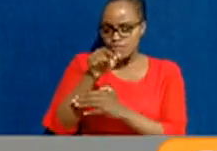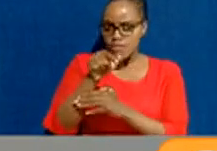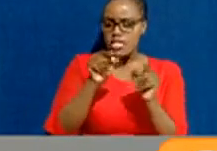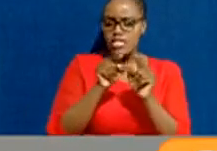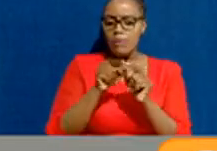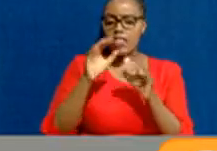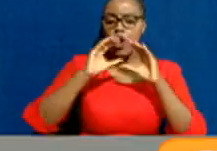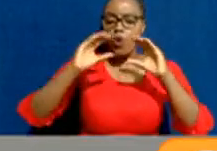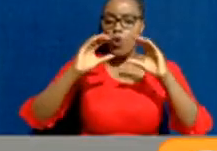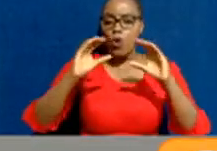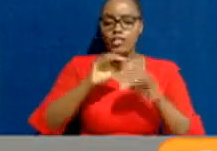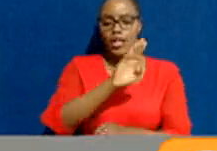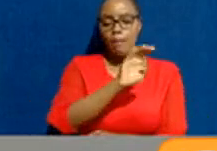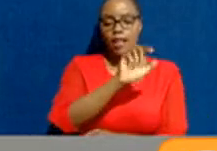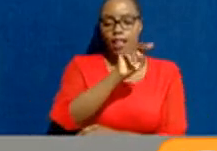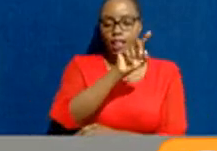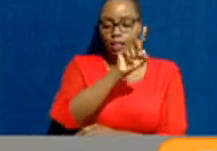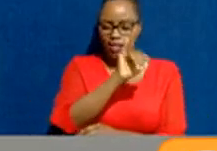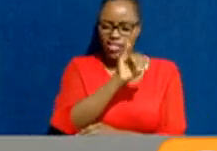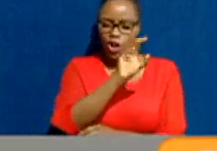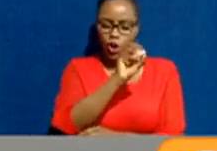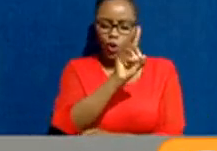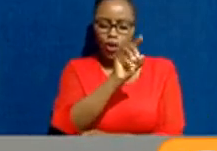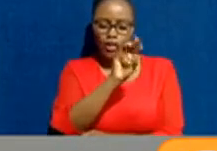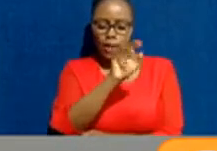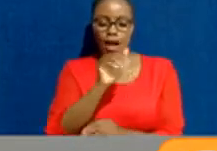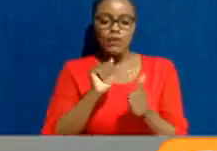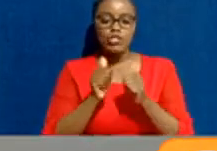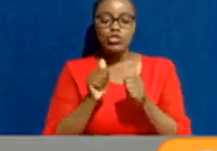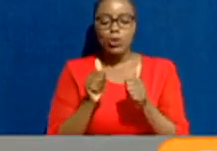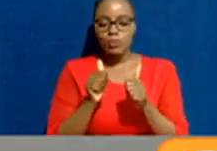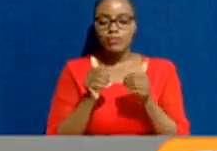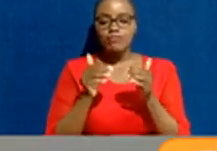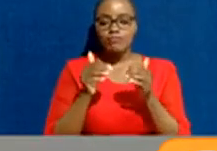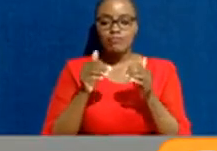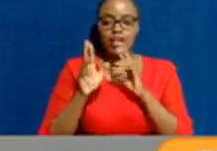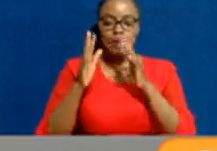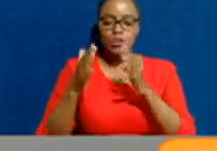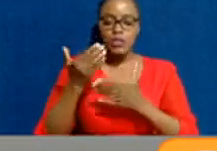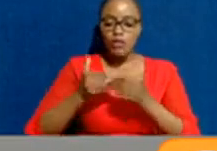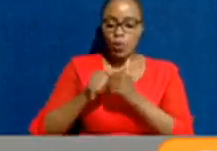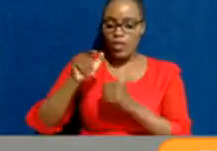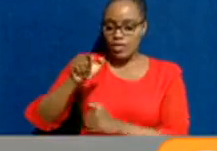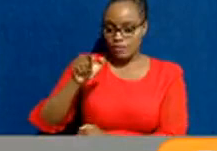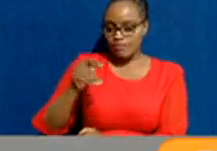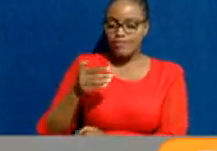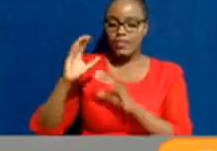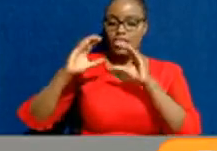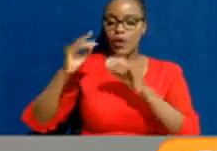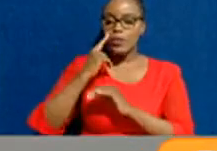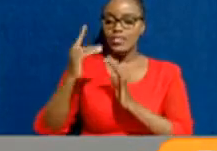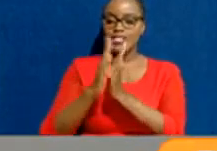Odemba, one of the main pillars behind their success. Our sports reporter, Luqman Mahmoud, interacted with her and filed the following